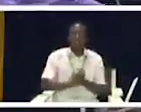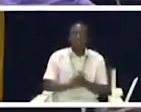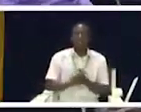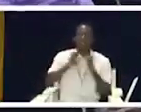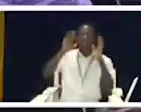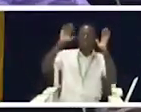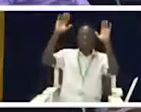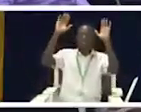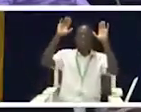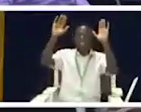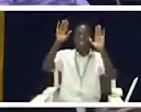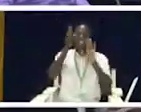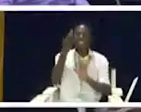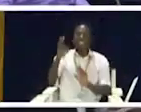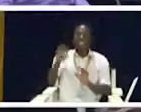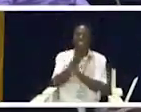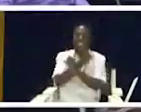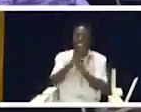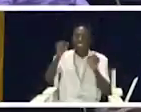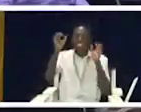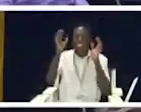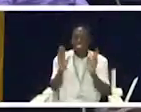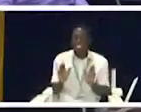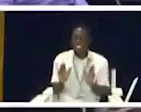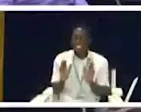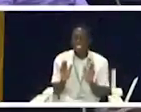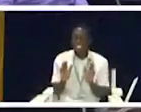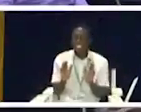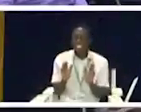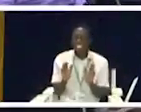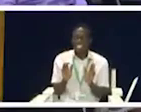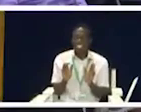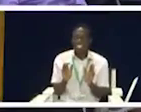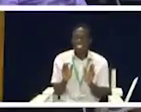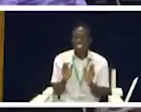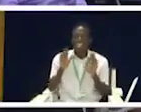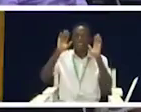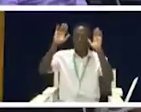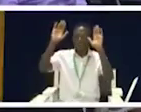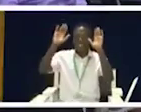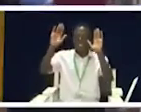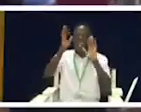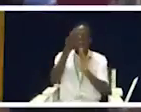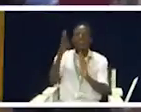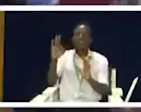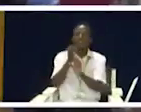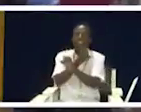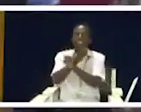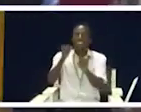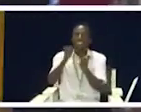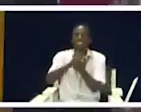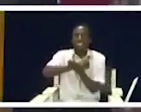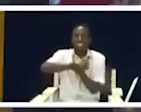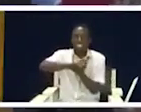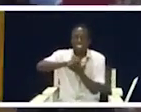Wonders of salvation. Because of time, wonders of sanctification. Wonders of sanctification. Sanctification